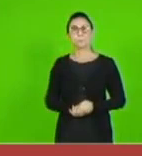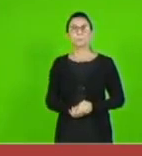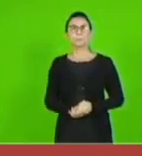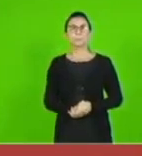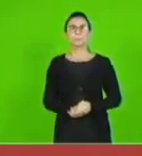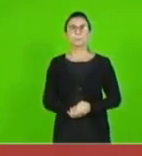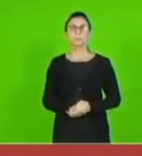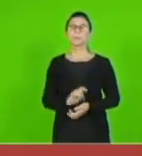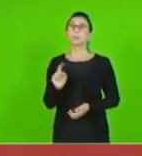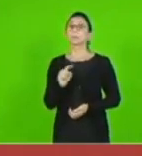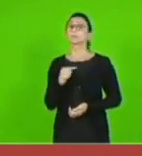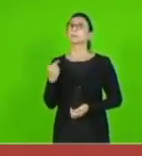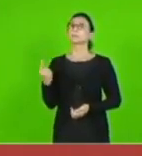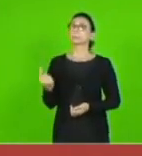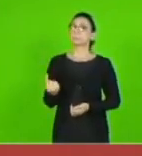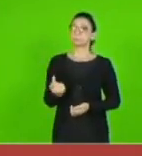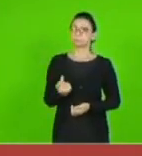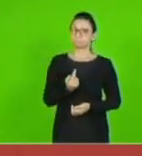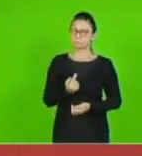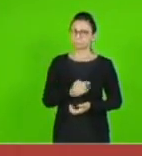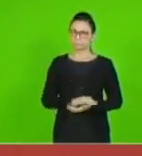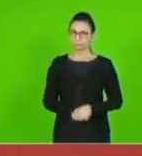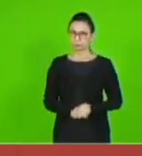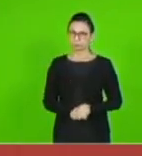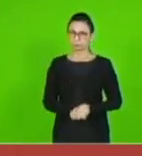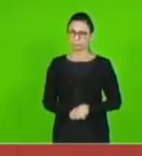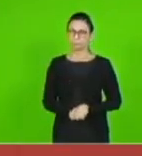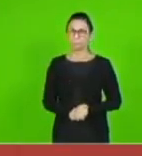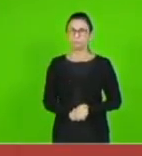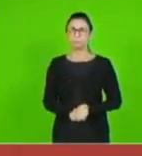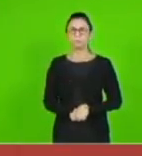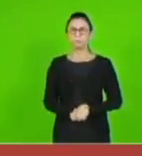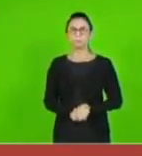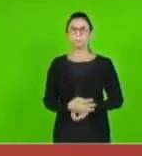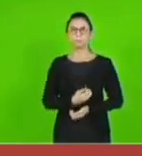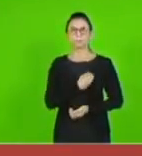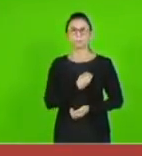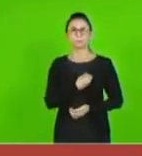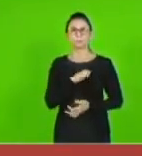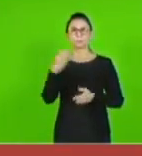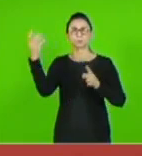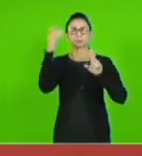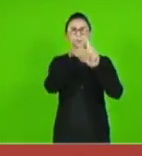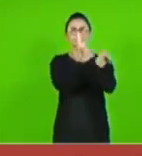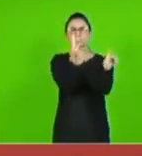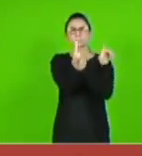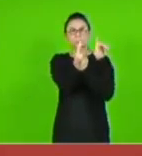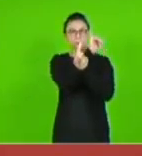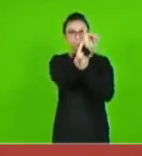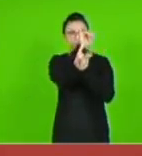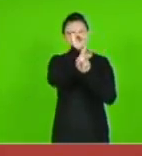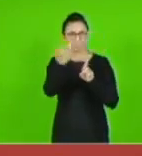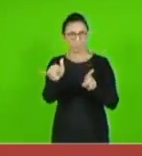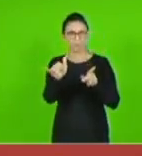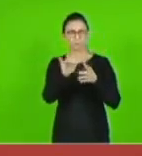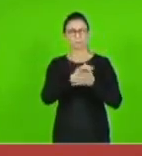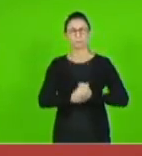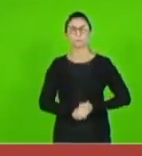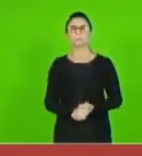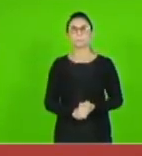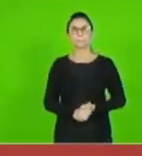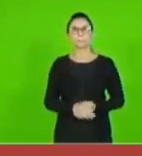at these events through the eyes of man. We are before prophecy. We are understanding things that are